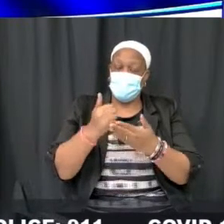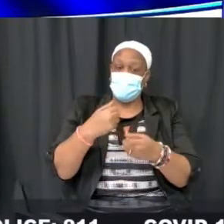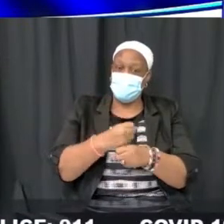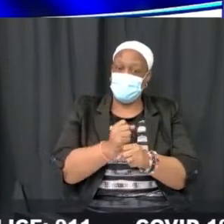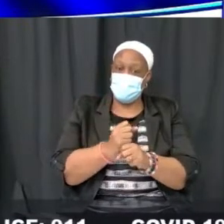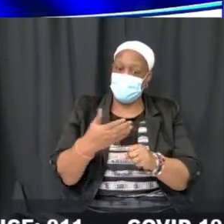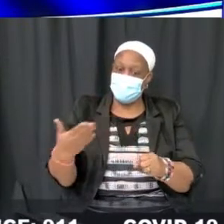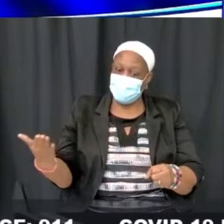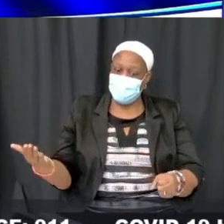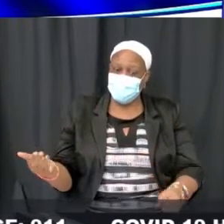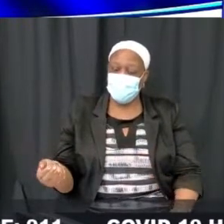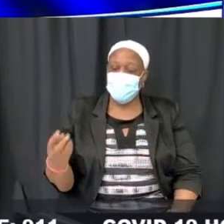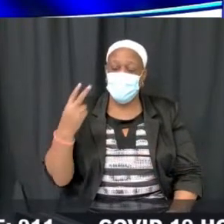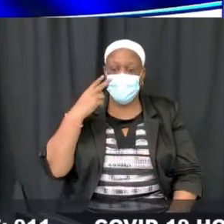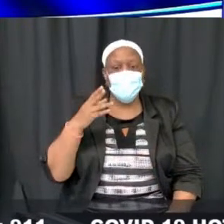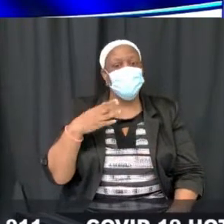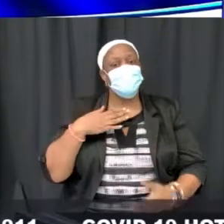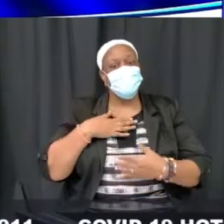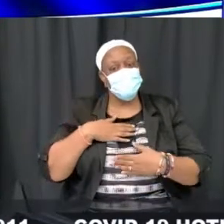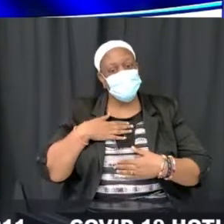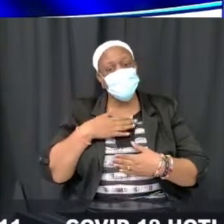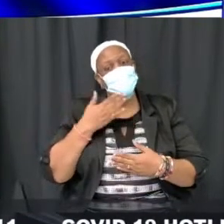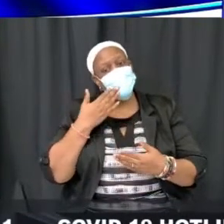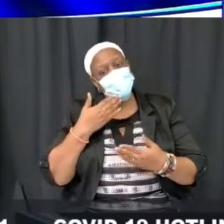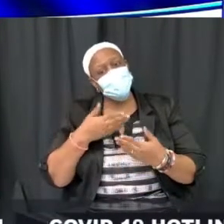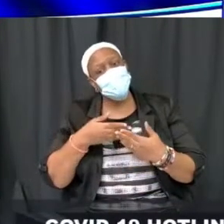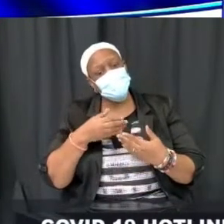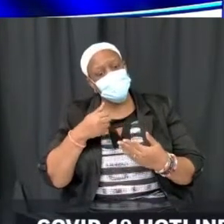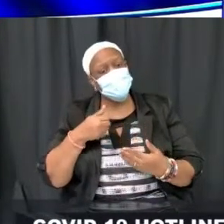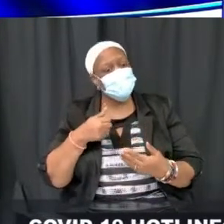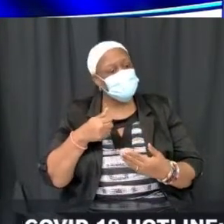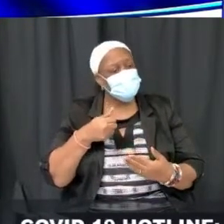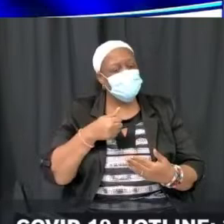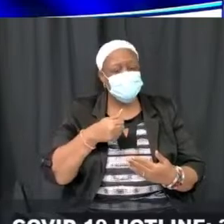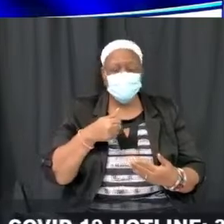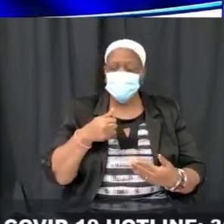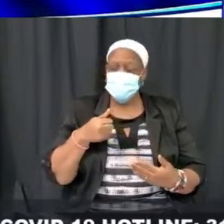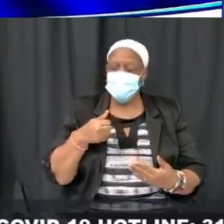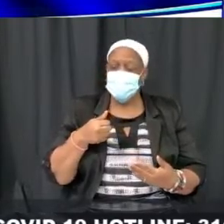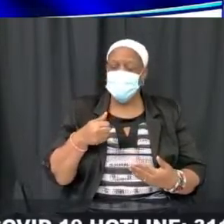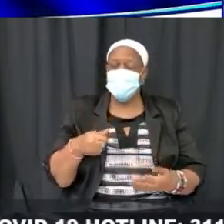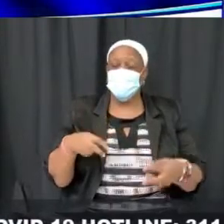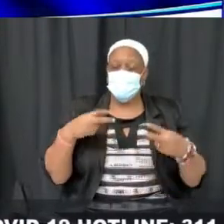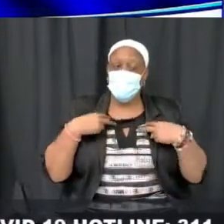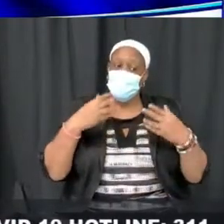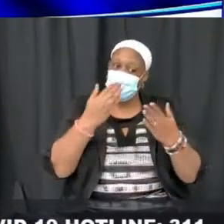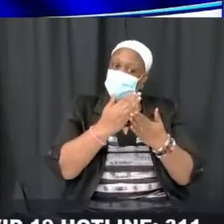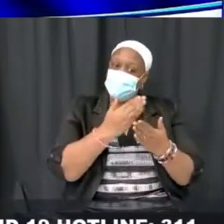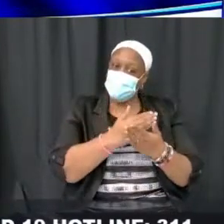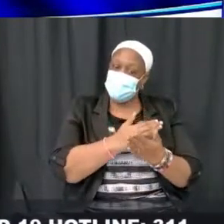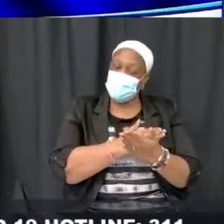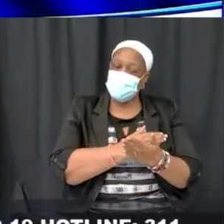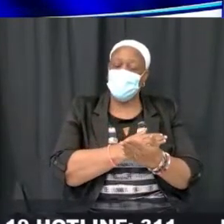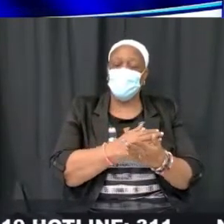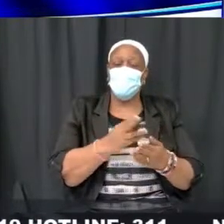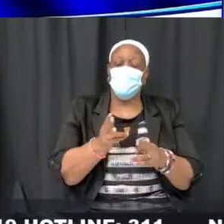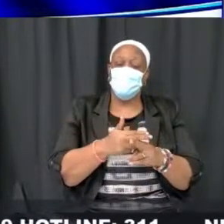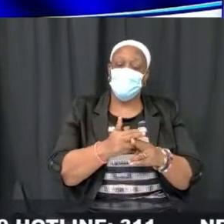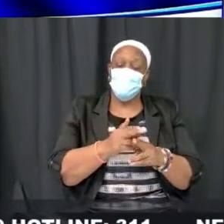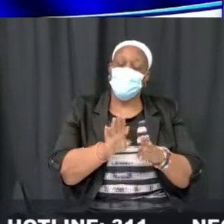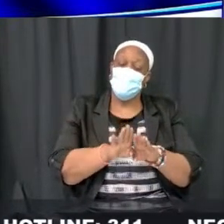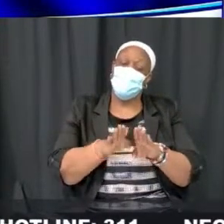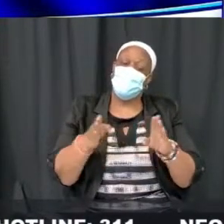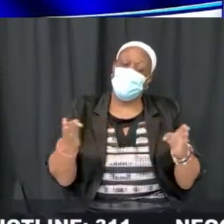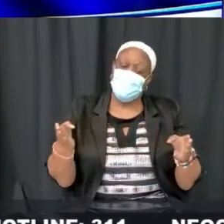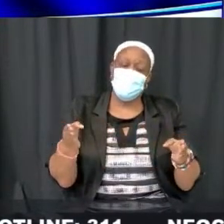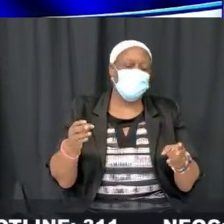with the manufacturing sector as well, and they themselves rolled out their plan in how they wish to open, and that was